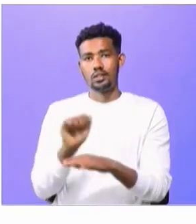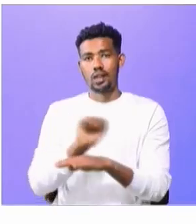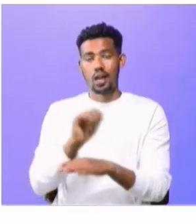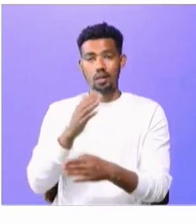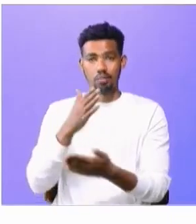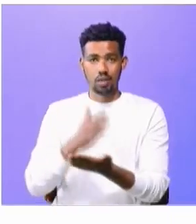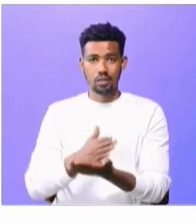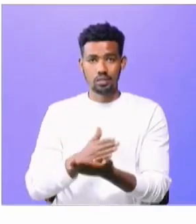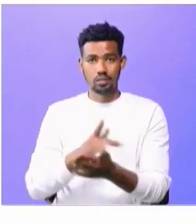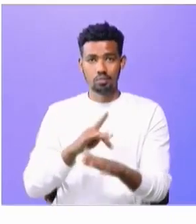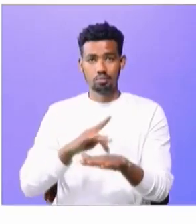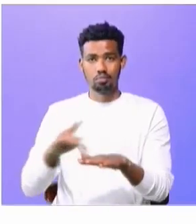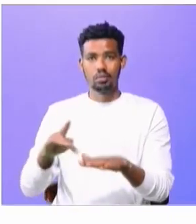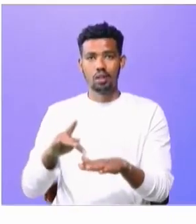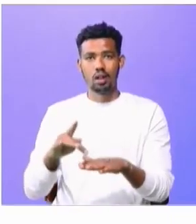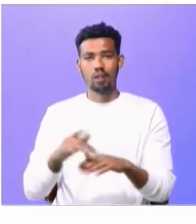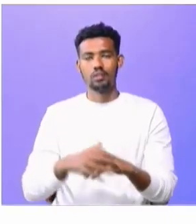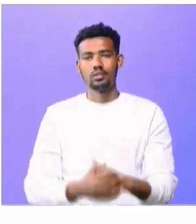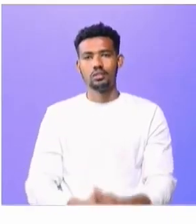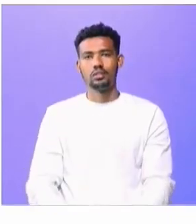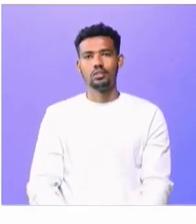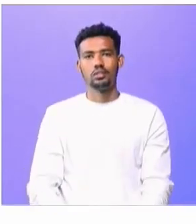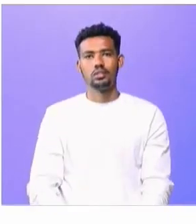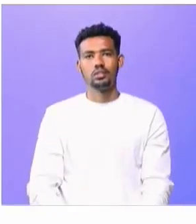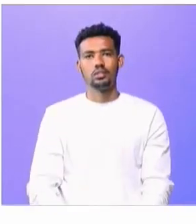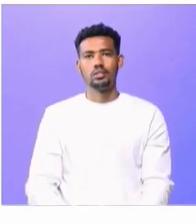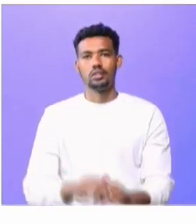blank the gate.